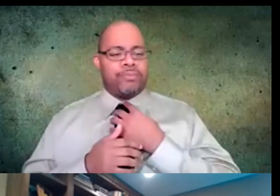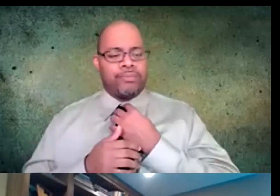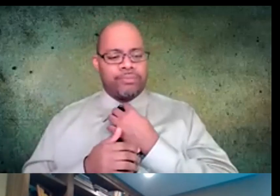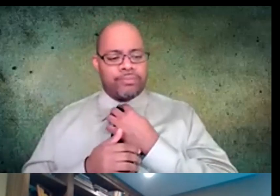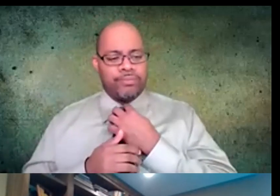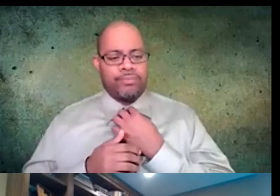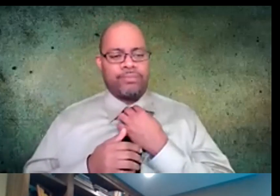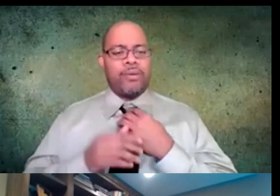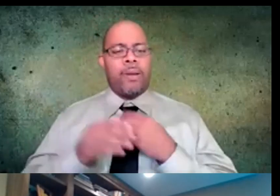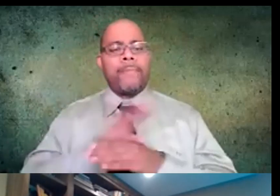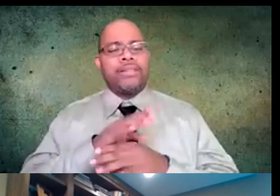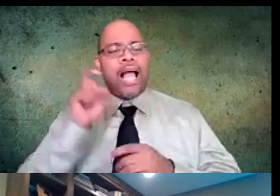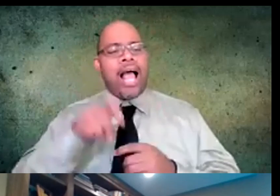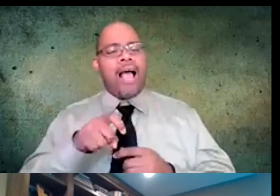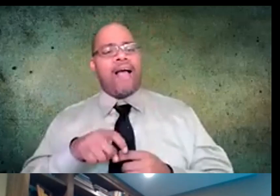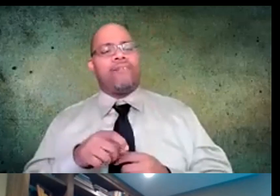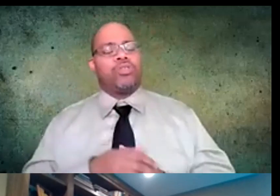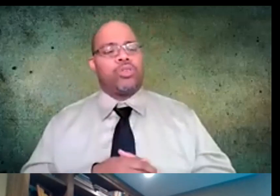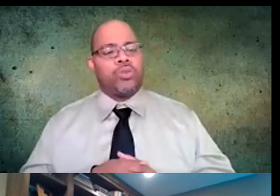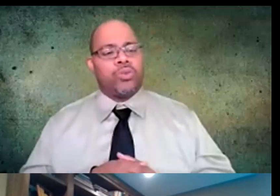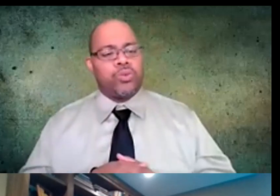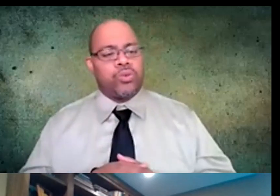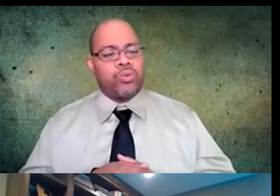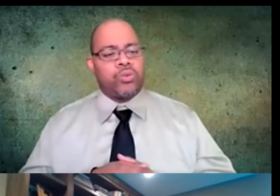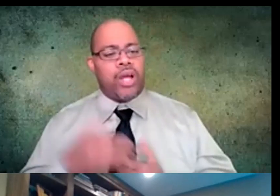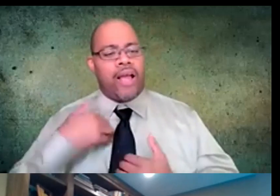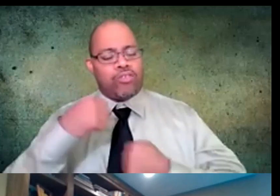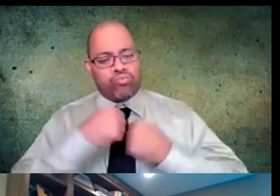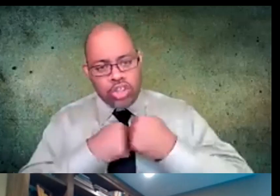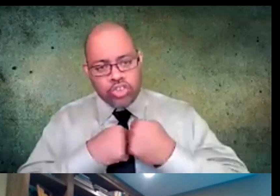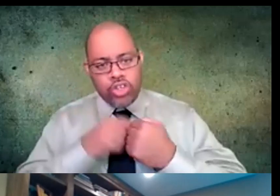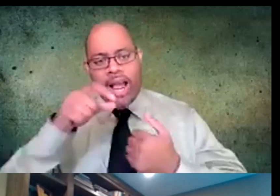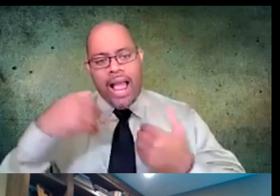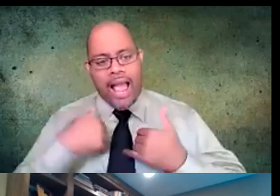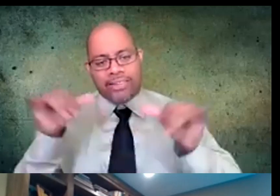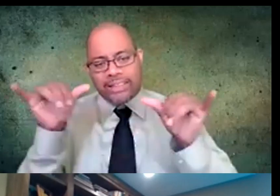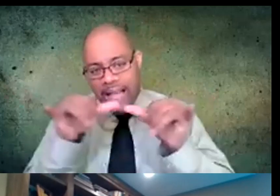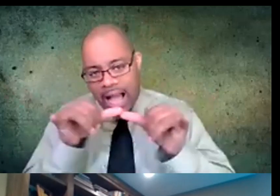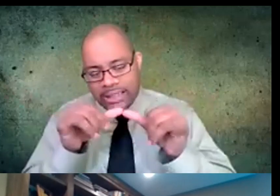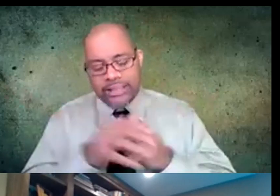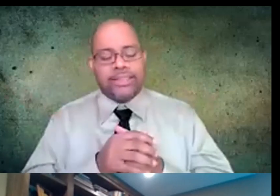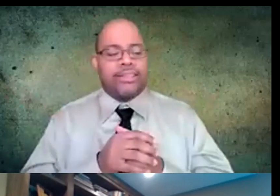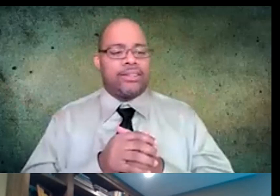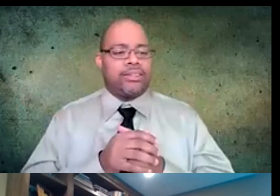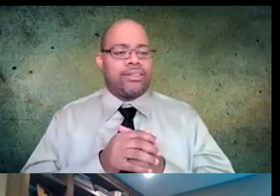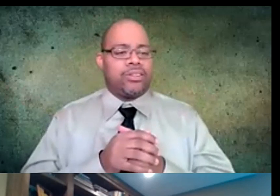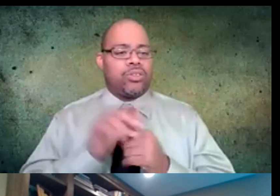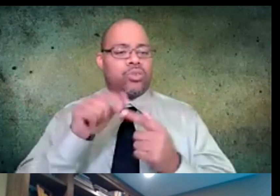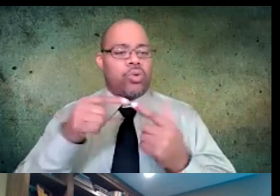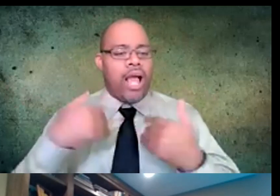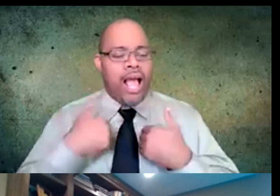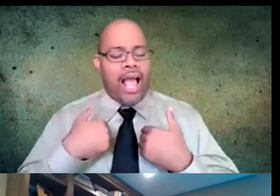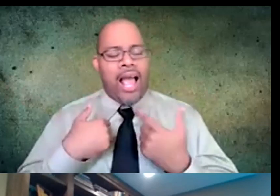the business has to have the structure, have to have the size, to have,